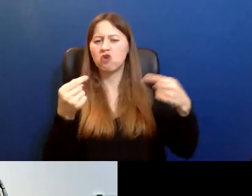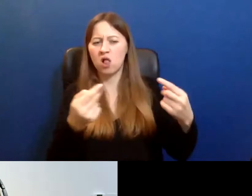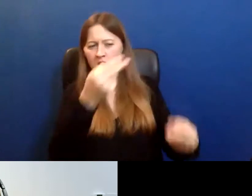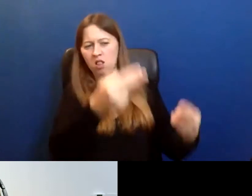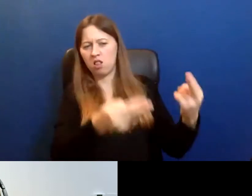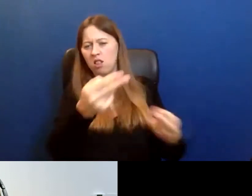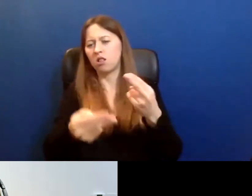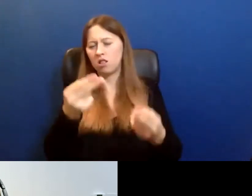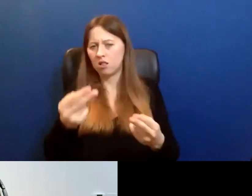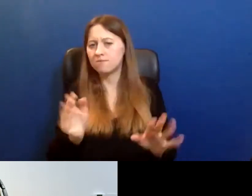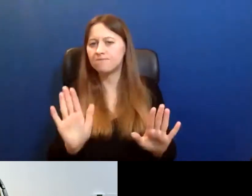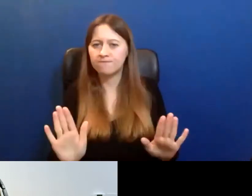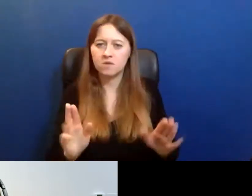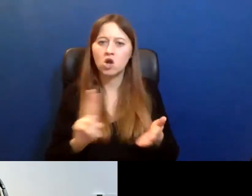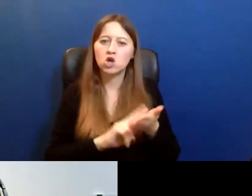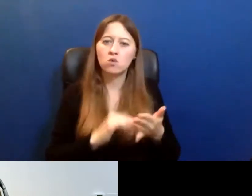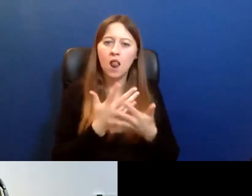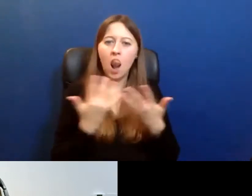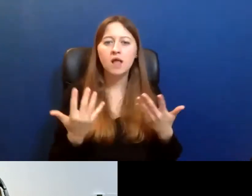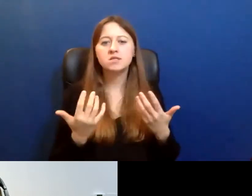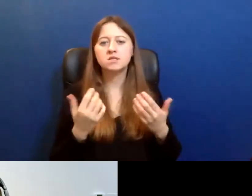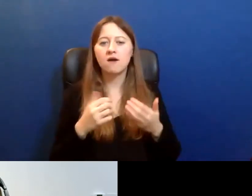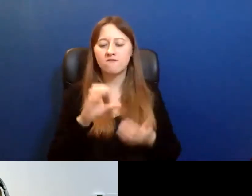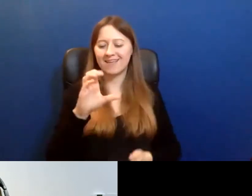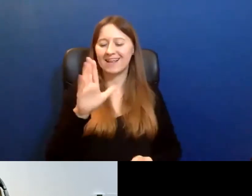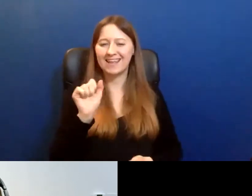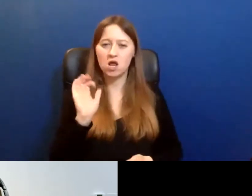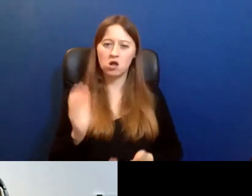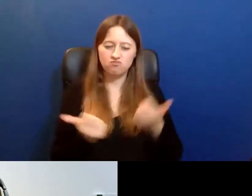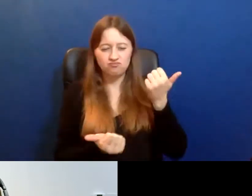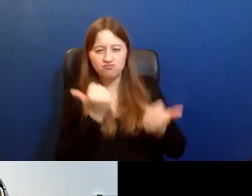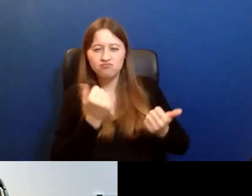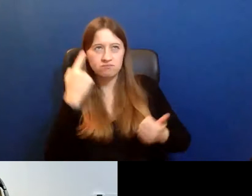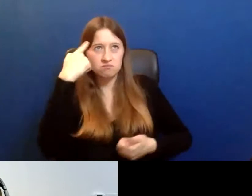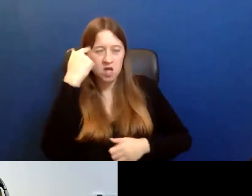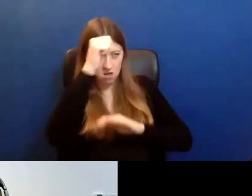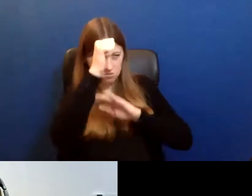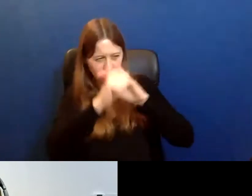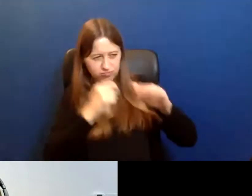lot of our clinical judgments, our understanding of ISL,